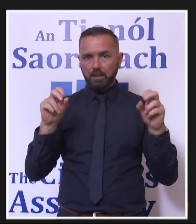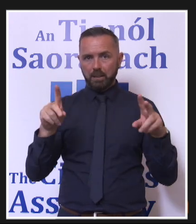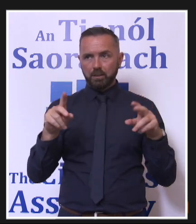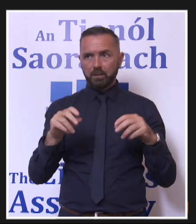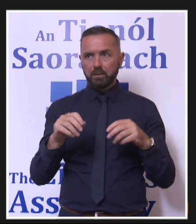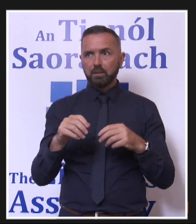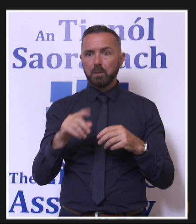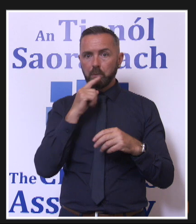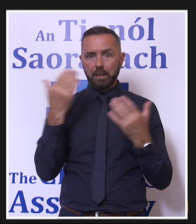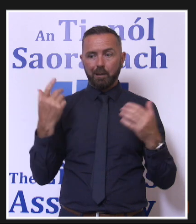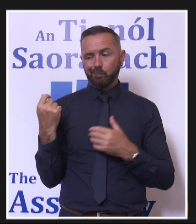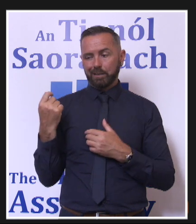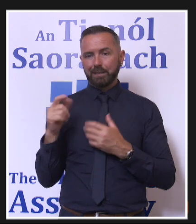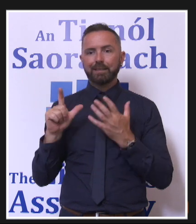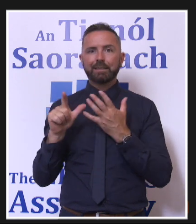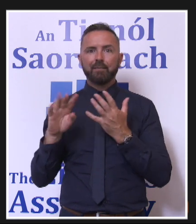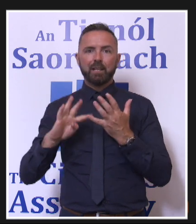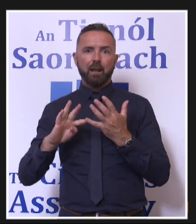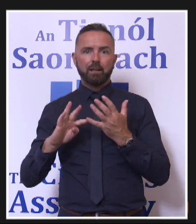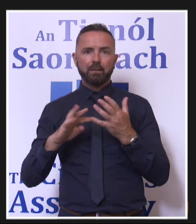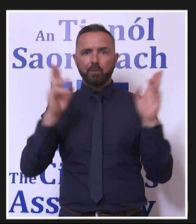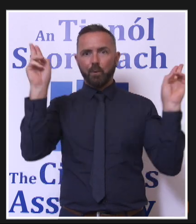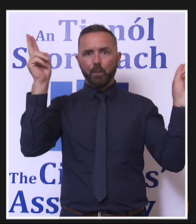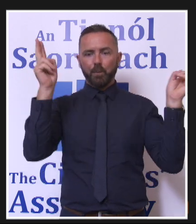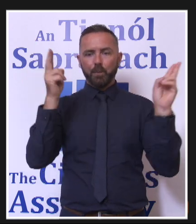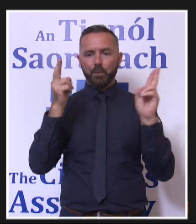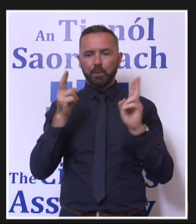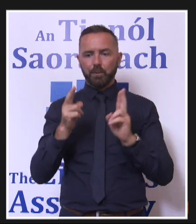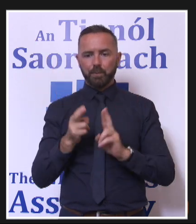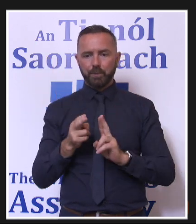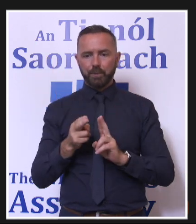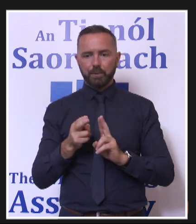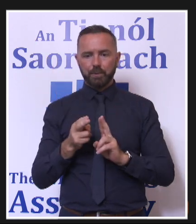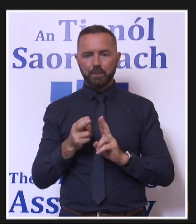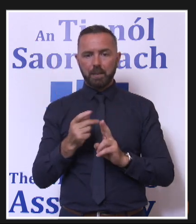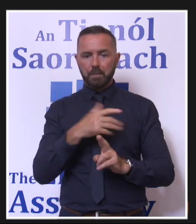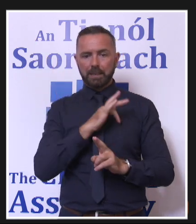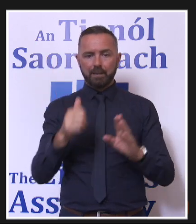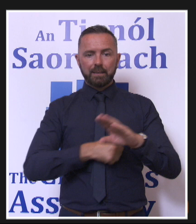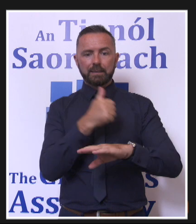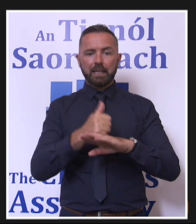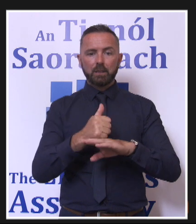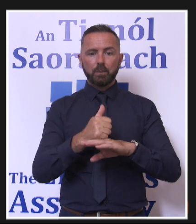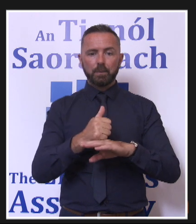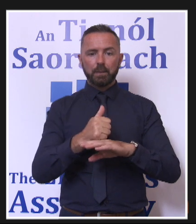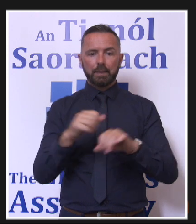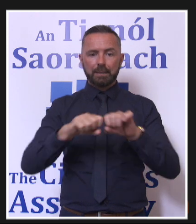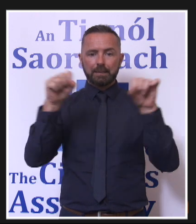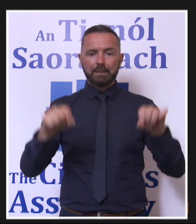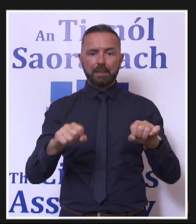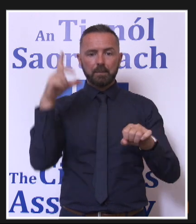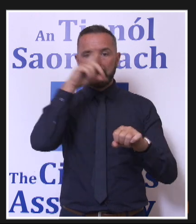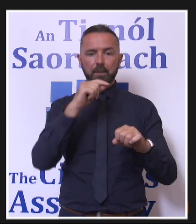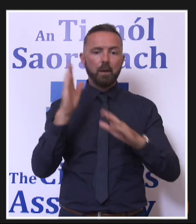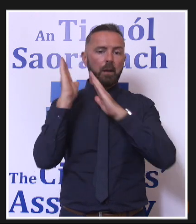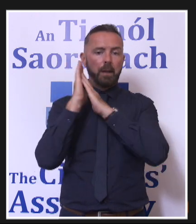latest count, 79? Well, the first thing is I established a scheme called A Bed Every Night,